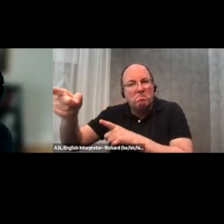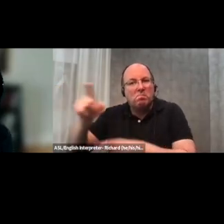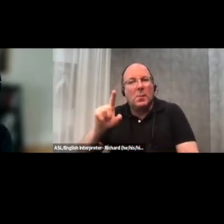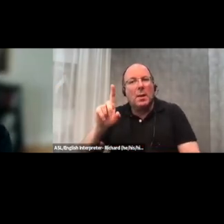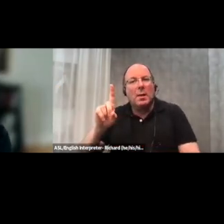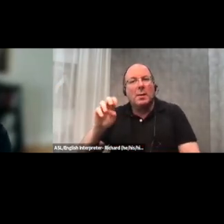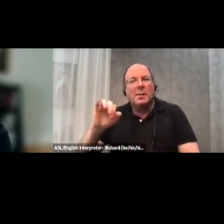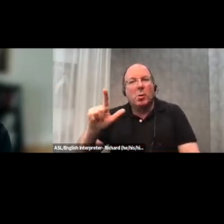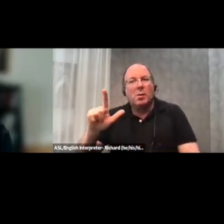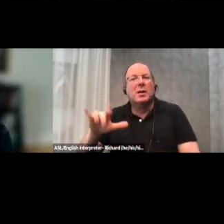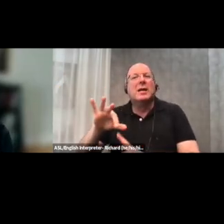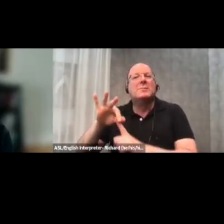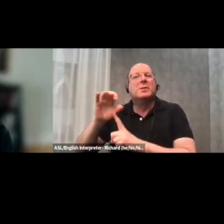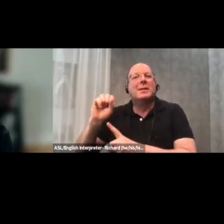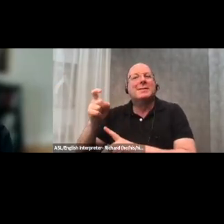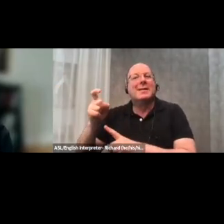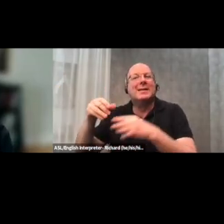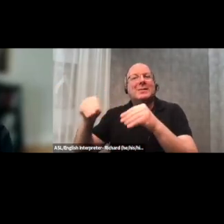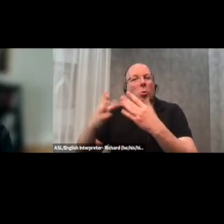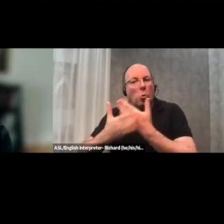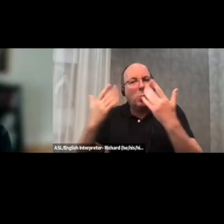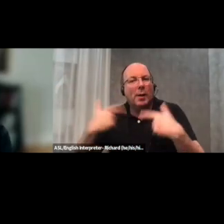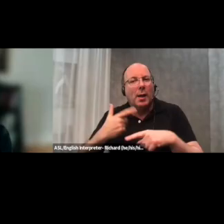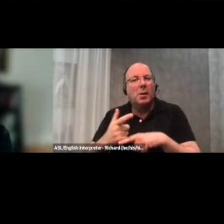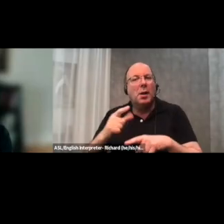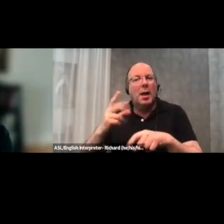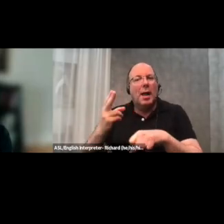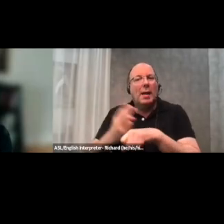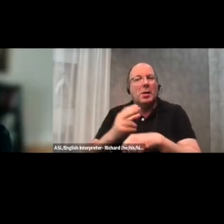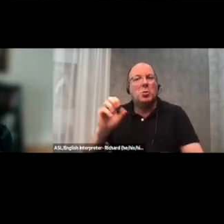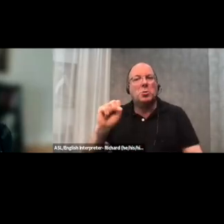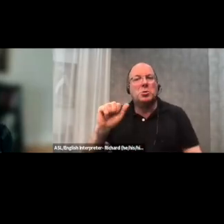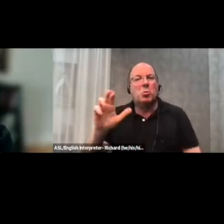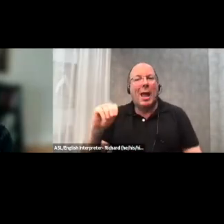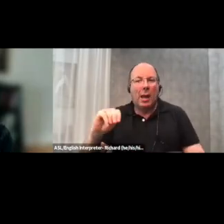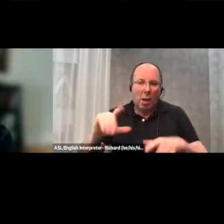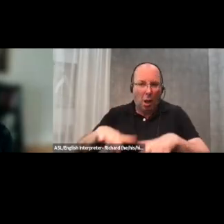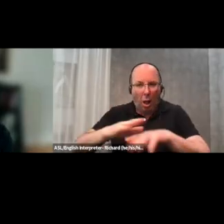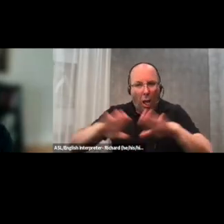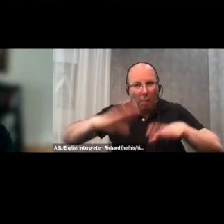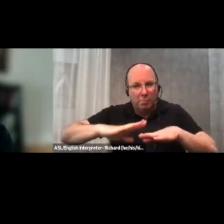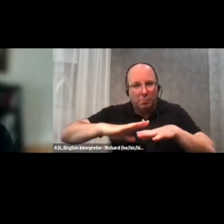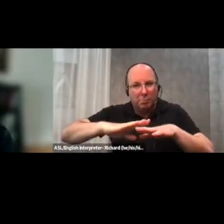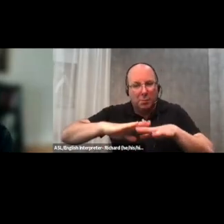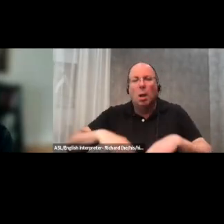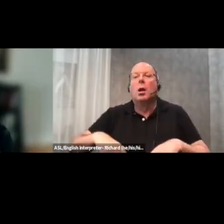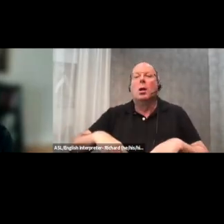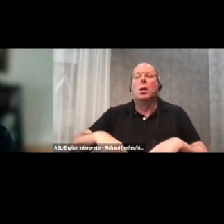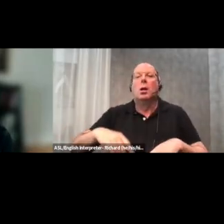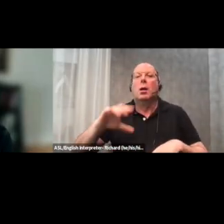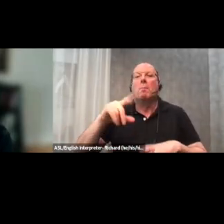sex toy stores and stuff. But a lot of places like sexual health clinics also give them out for free. And last, I do want to